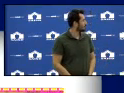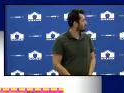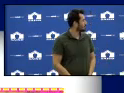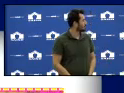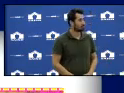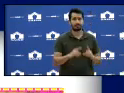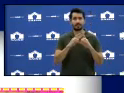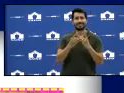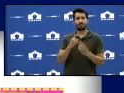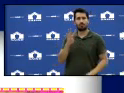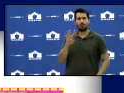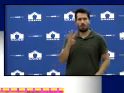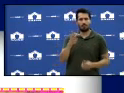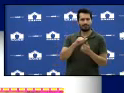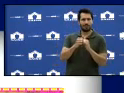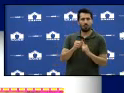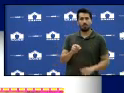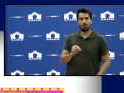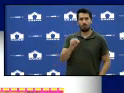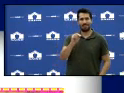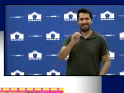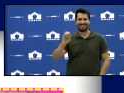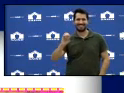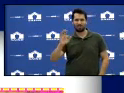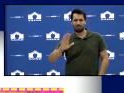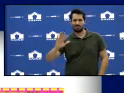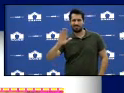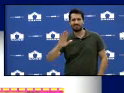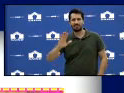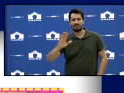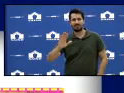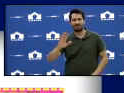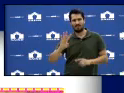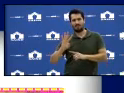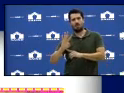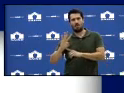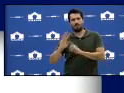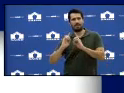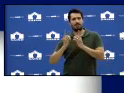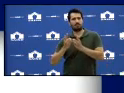Here, District 4 changes in the northeastern portion of District 4.